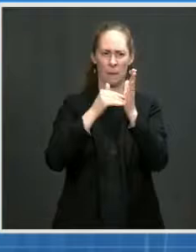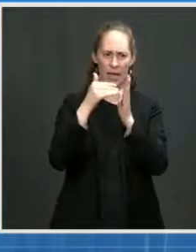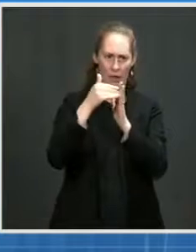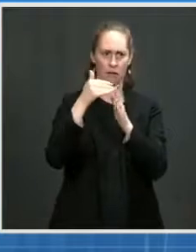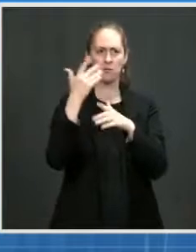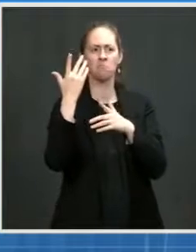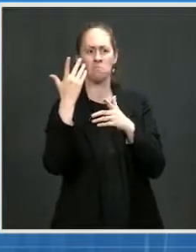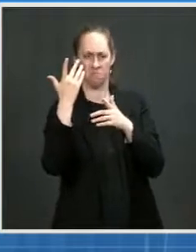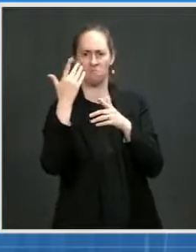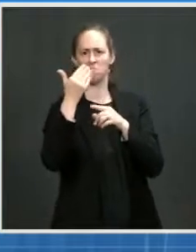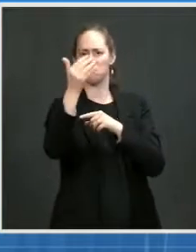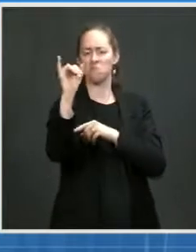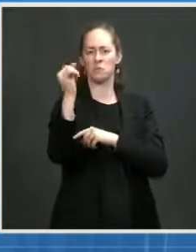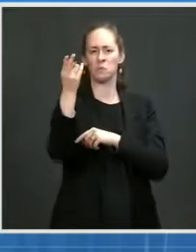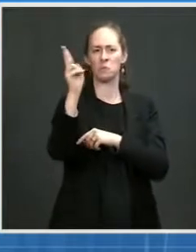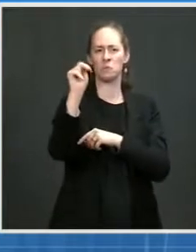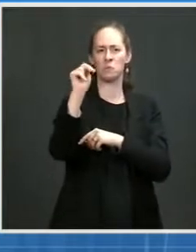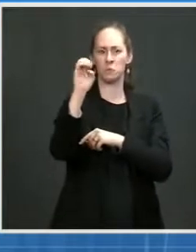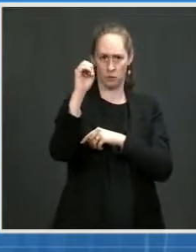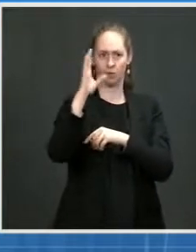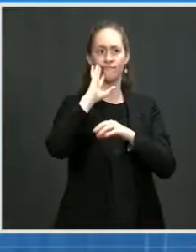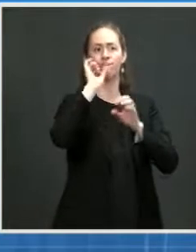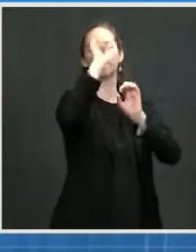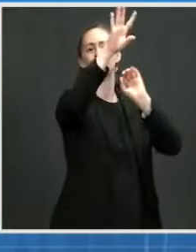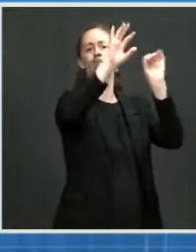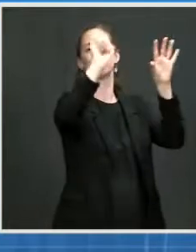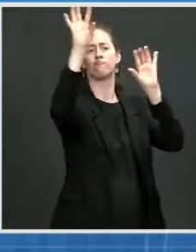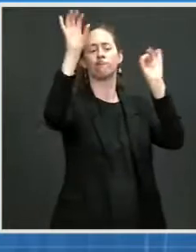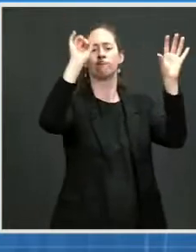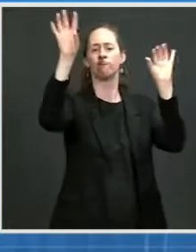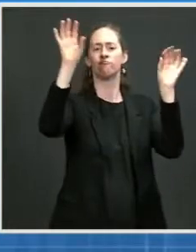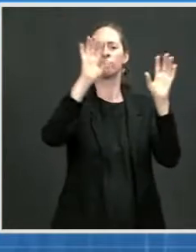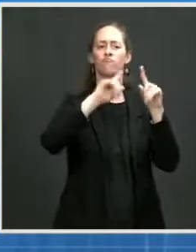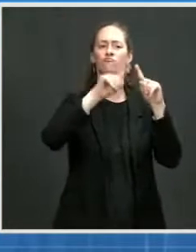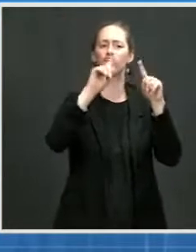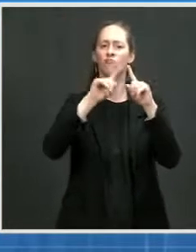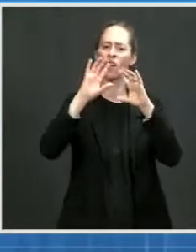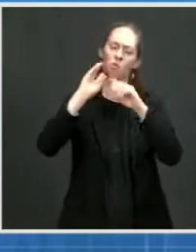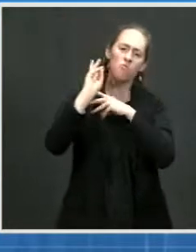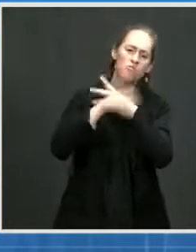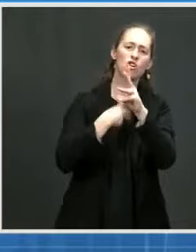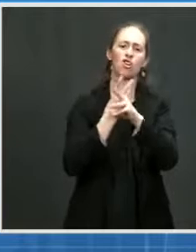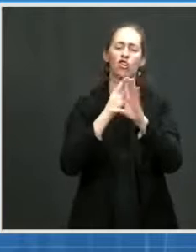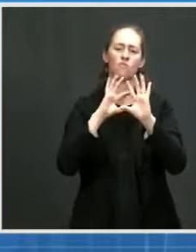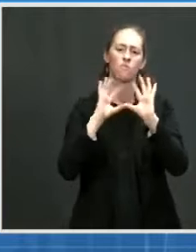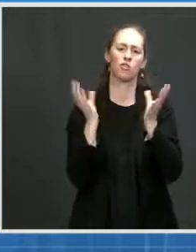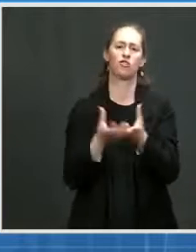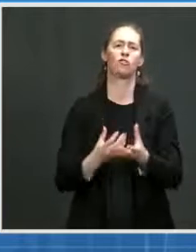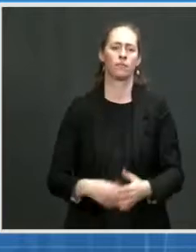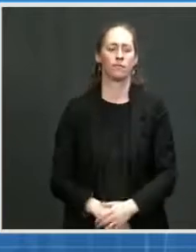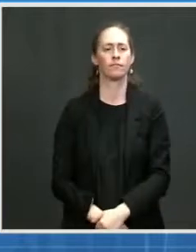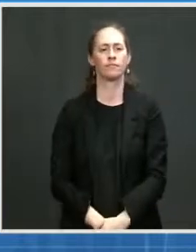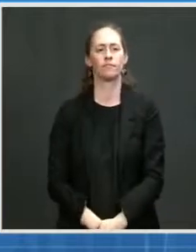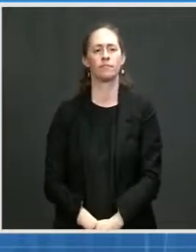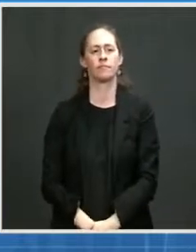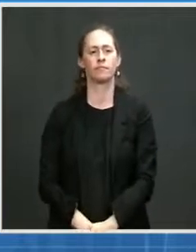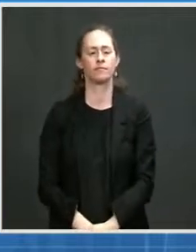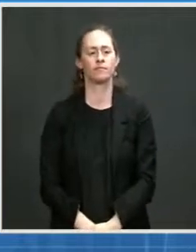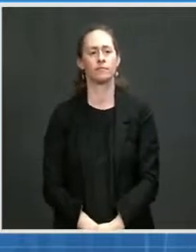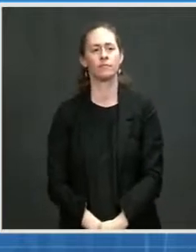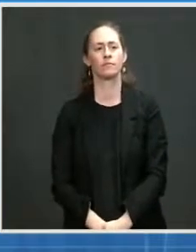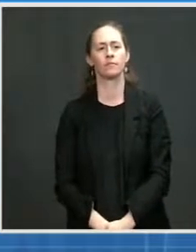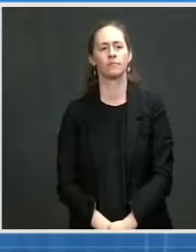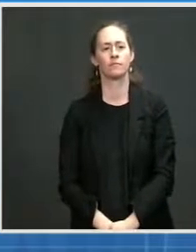will be distributed across the globe. We've also implemented an even tighter distribution system for